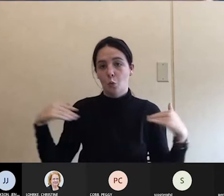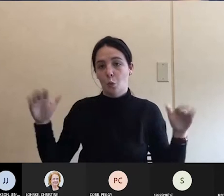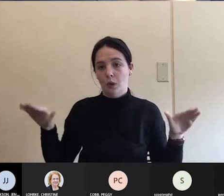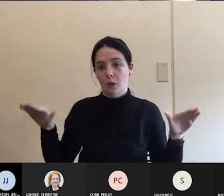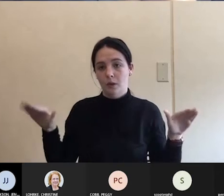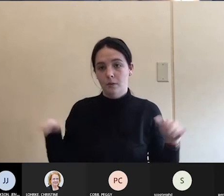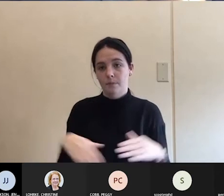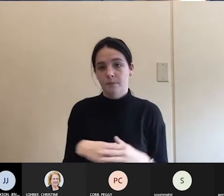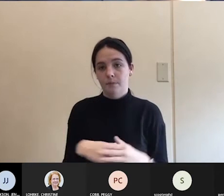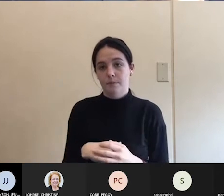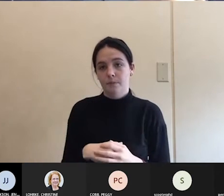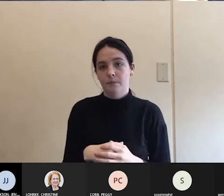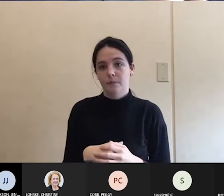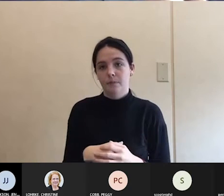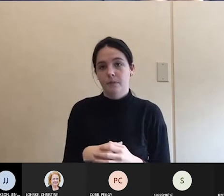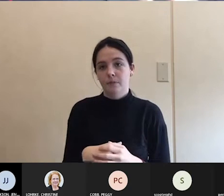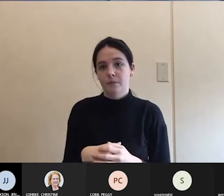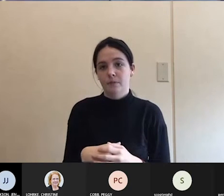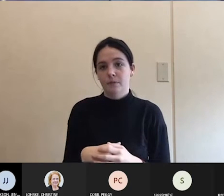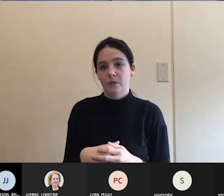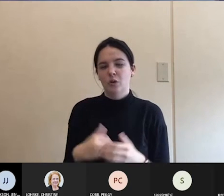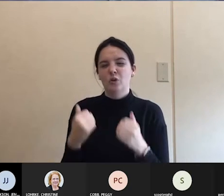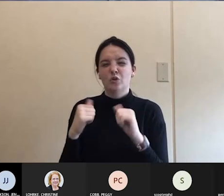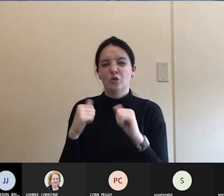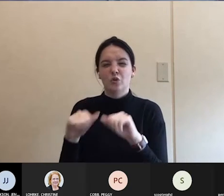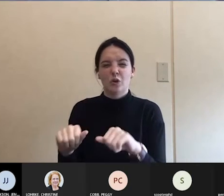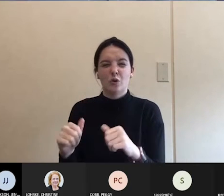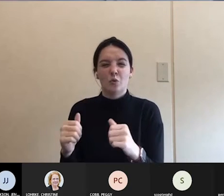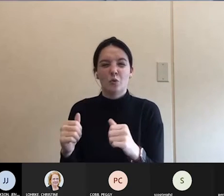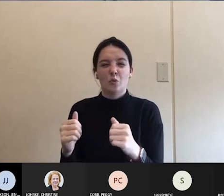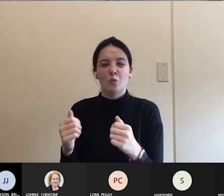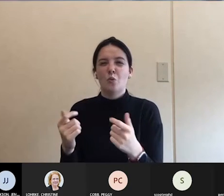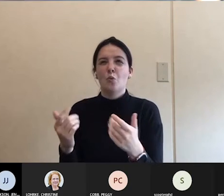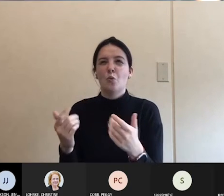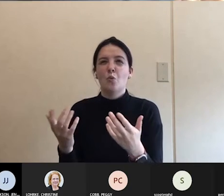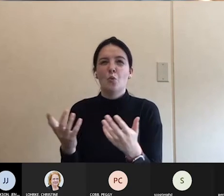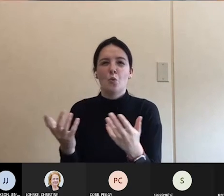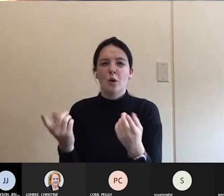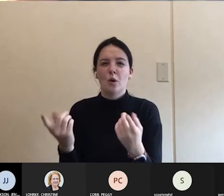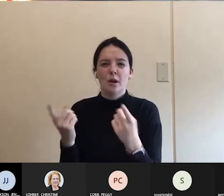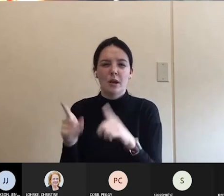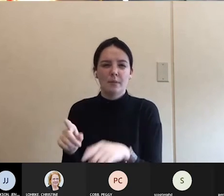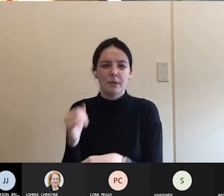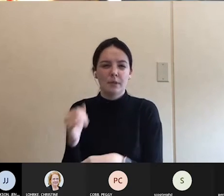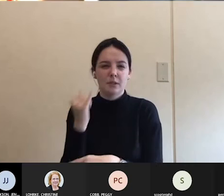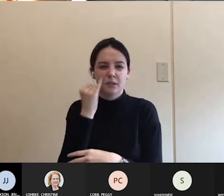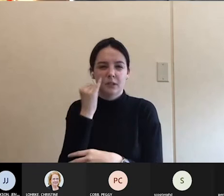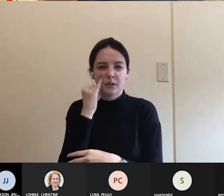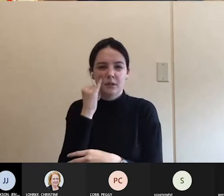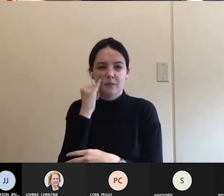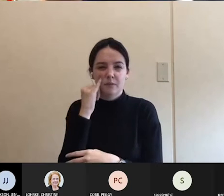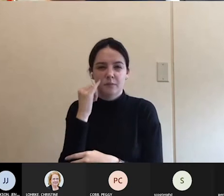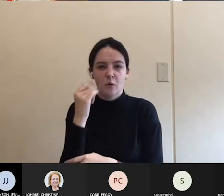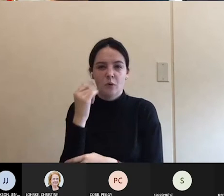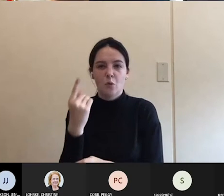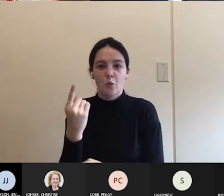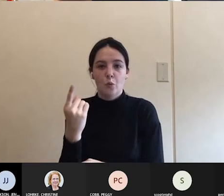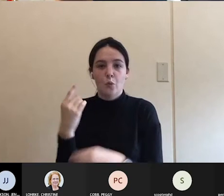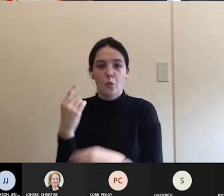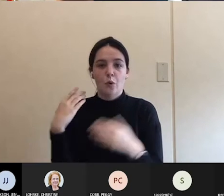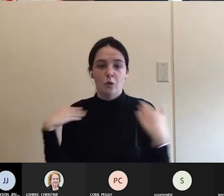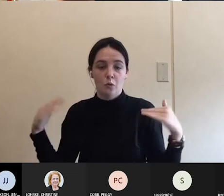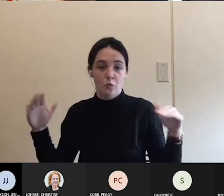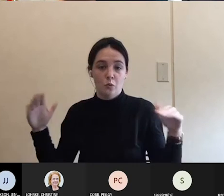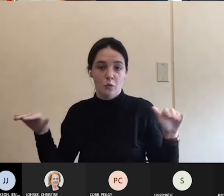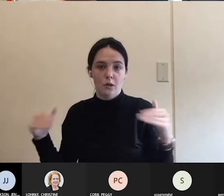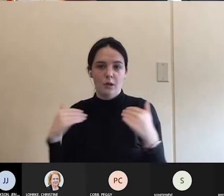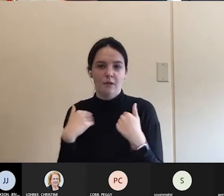We're going to actually try what happens if you have a rocket with 1 wing too. Why not?